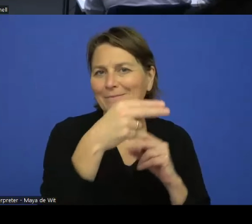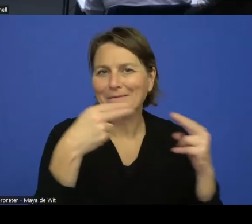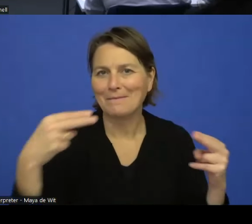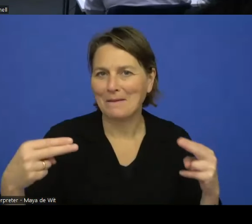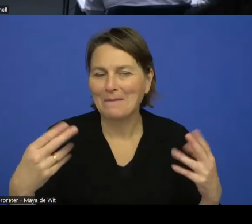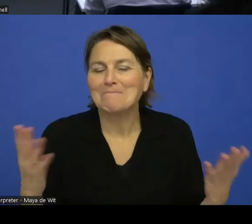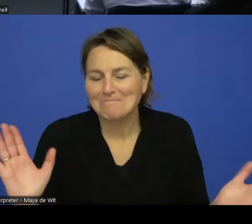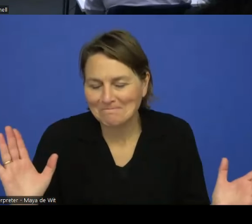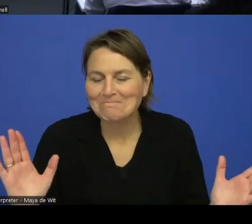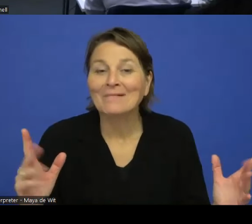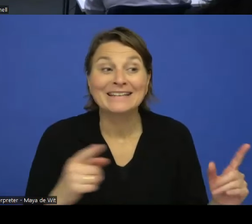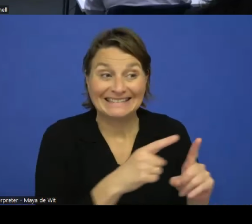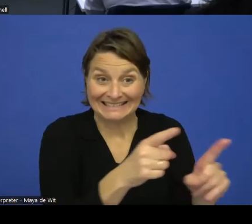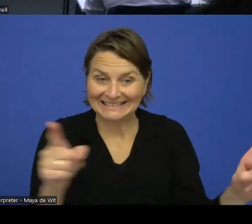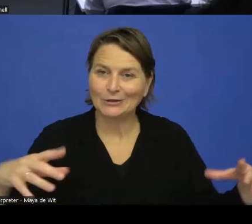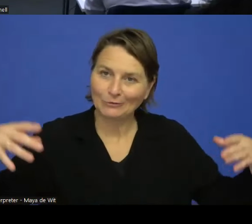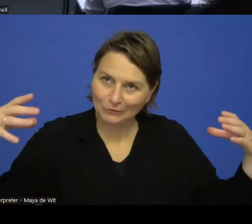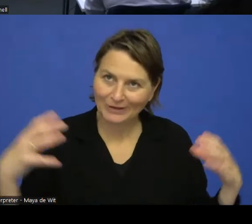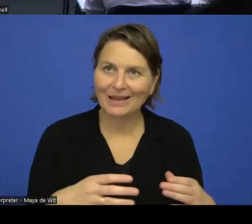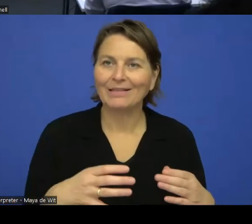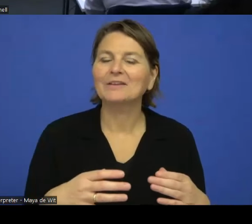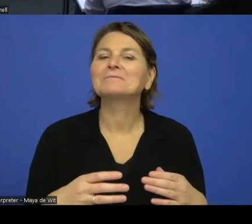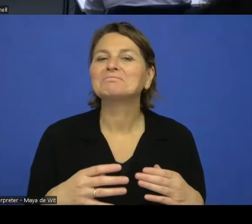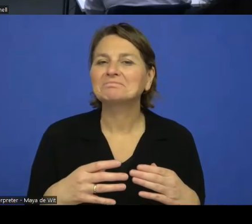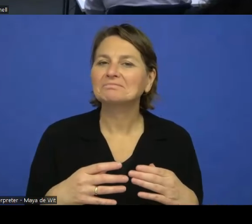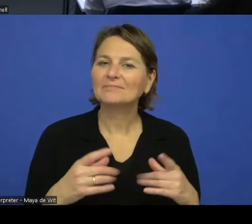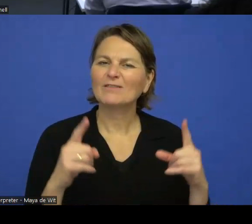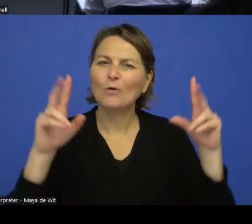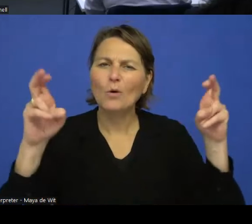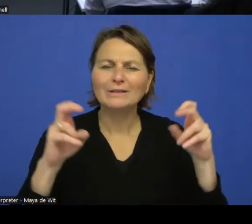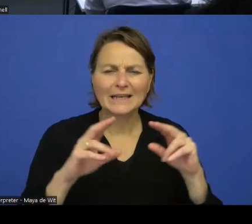term for people in the humanities is. I was told it's scholars of the humanities. I like to call them